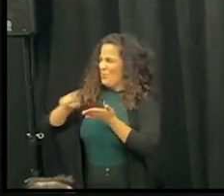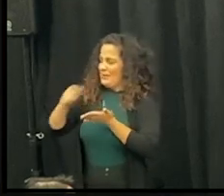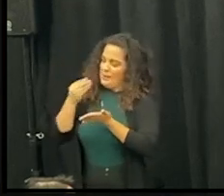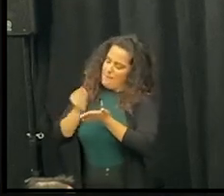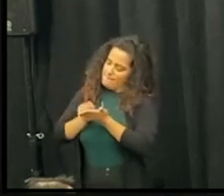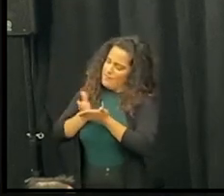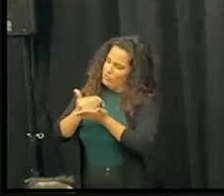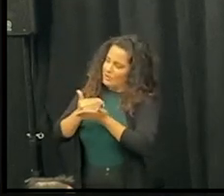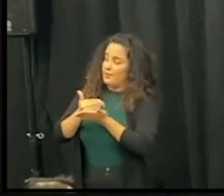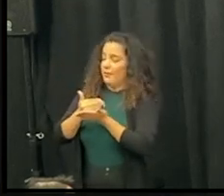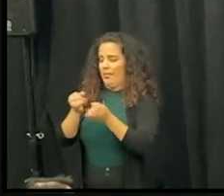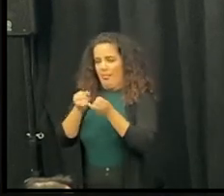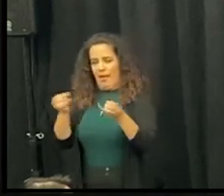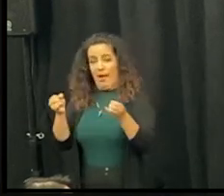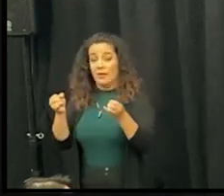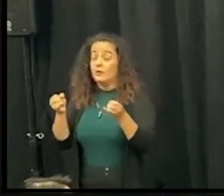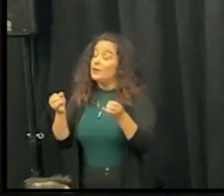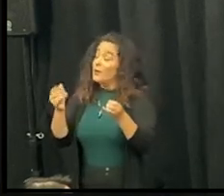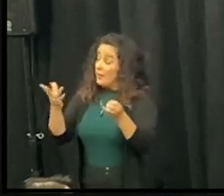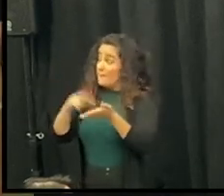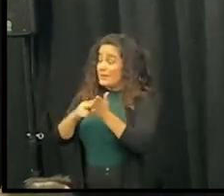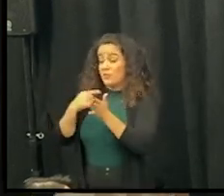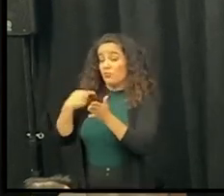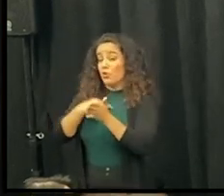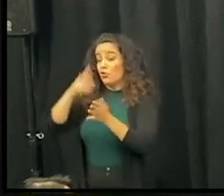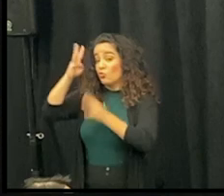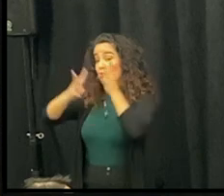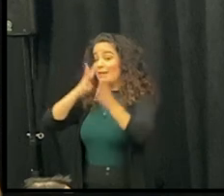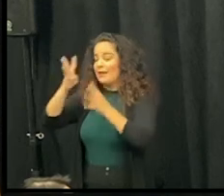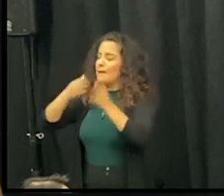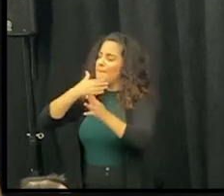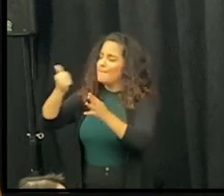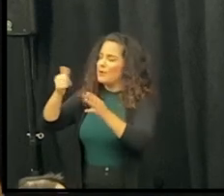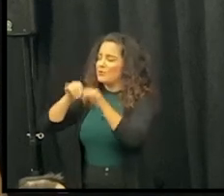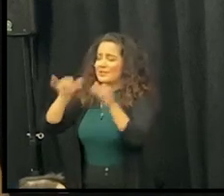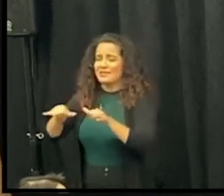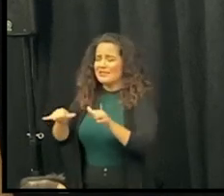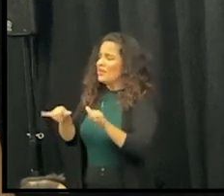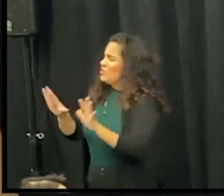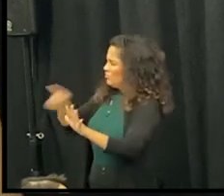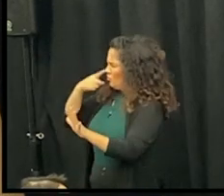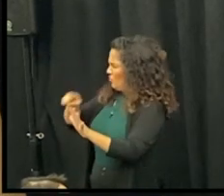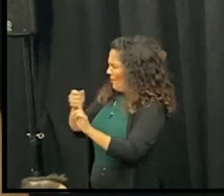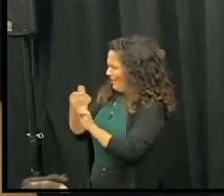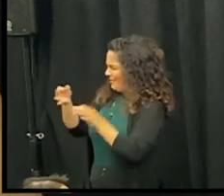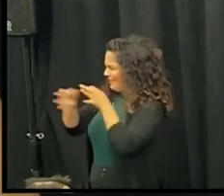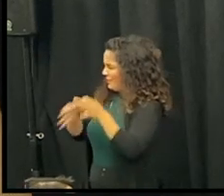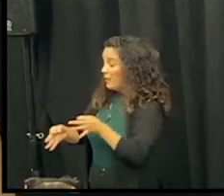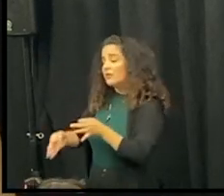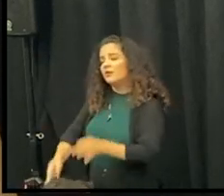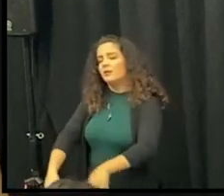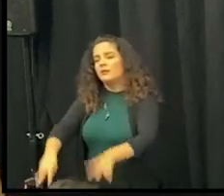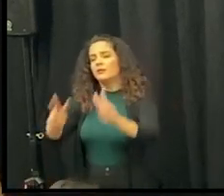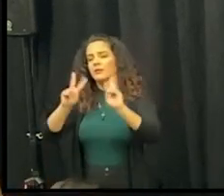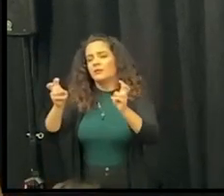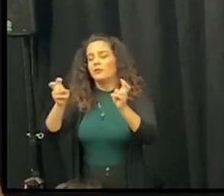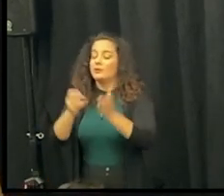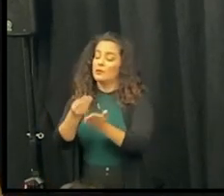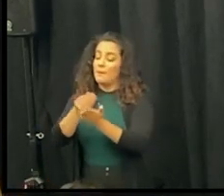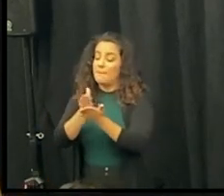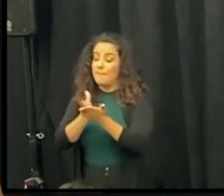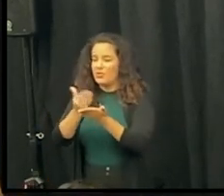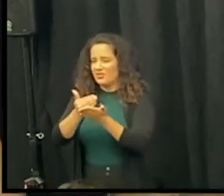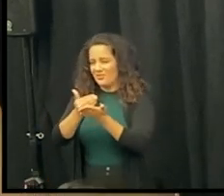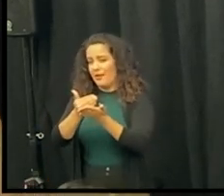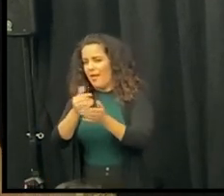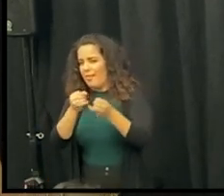you are actually creating better systems. So can you explain? I just want to make sure everybody understands what that means. A budget line for diversity? Is that